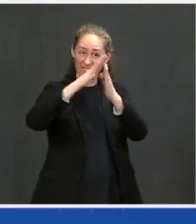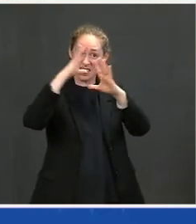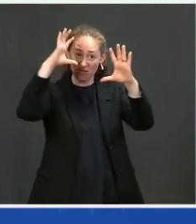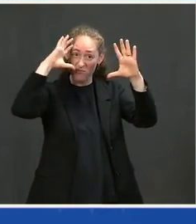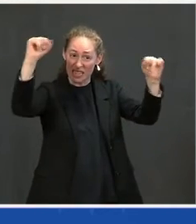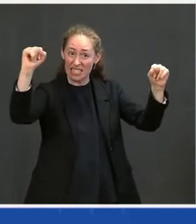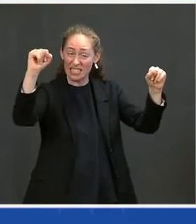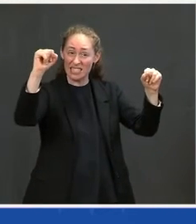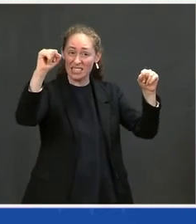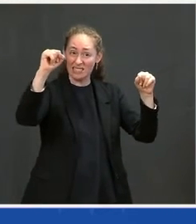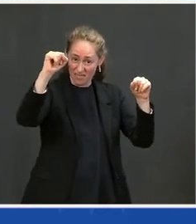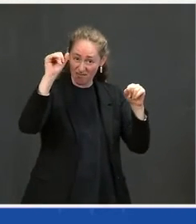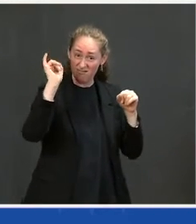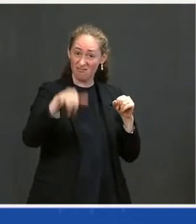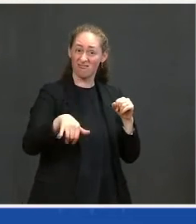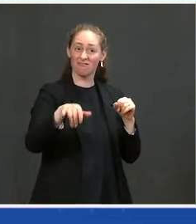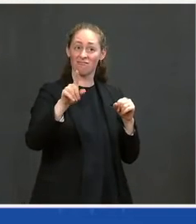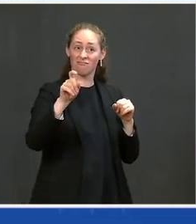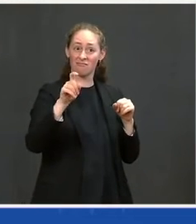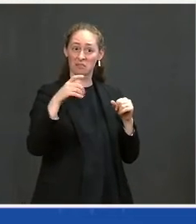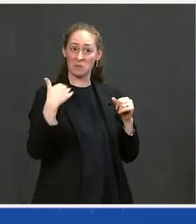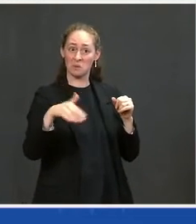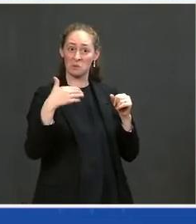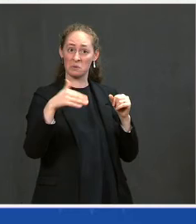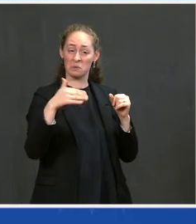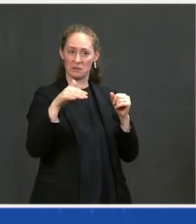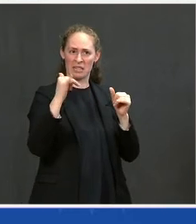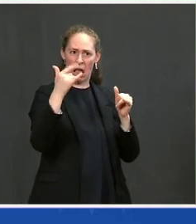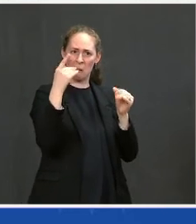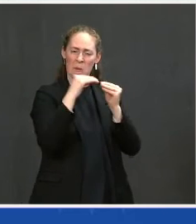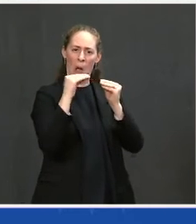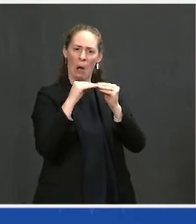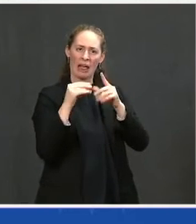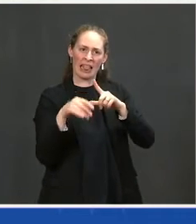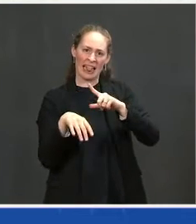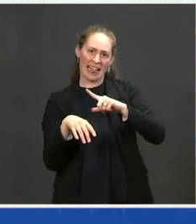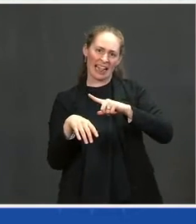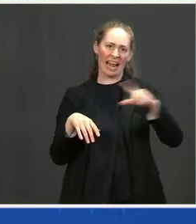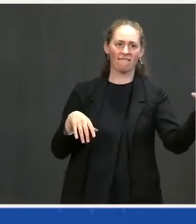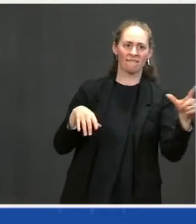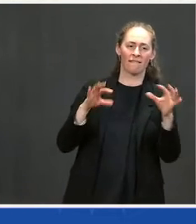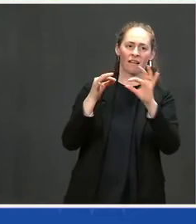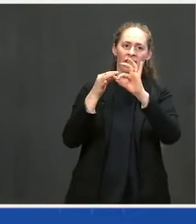you see it the same way he does? Have you rejected bipartisanship? No, I